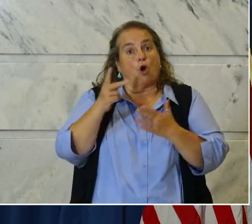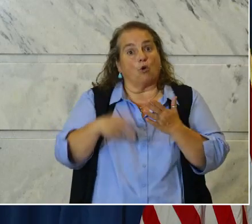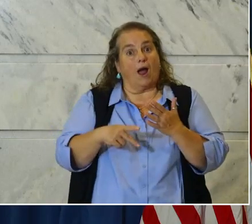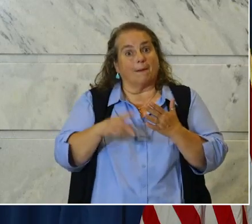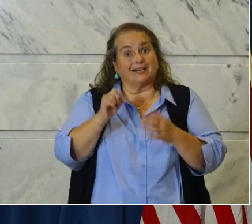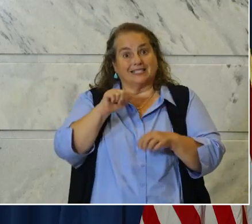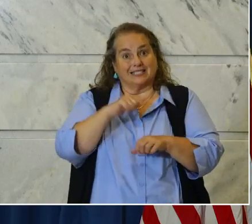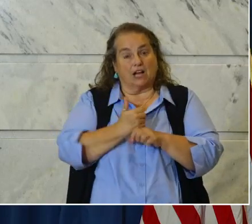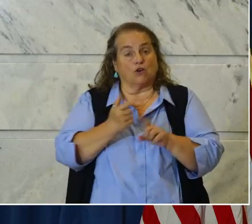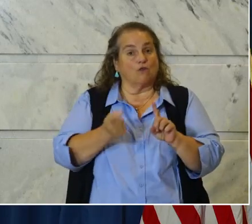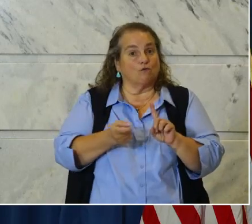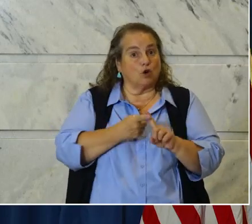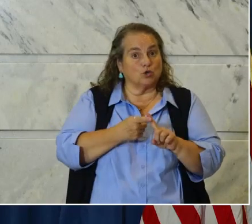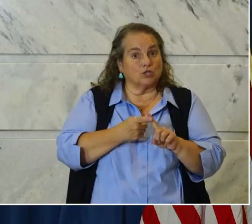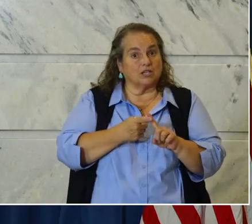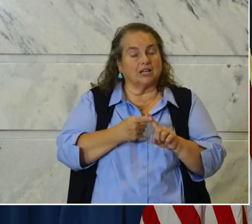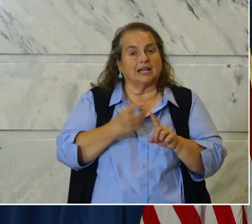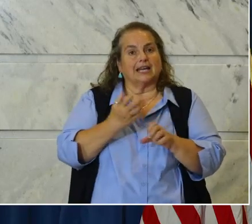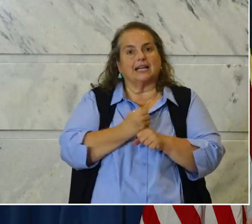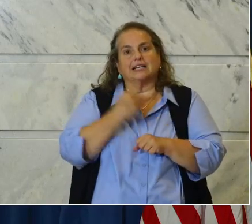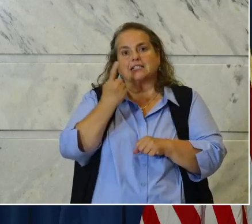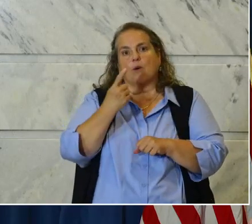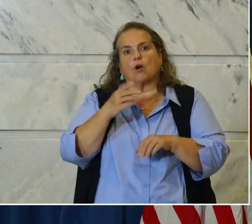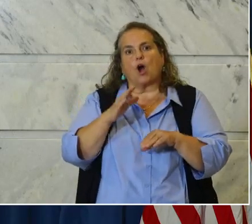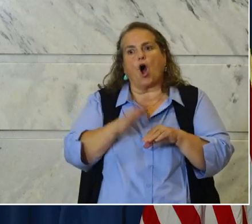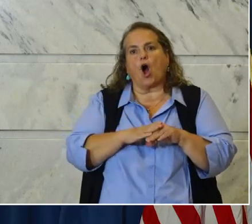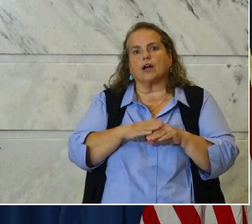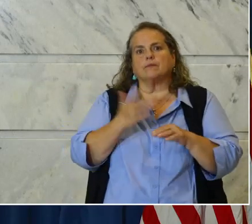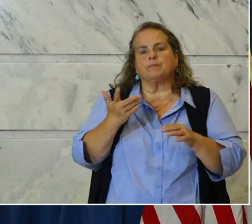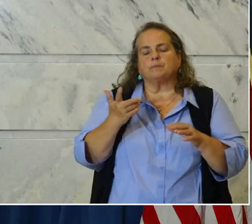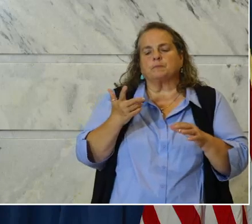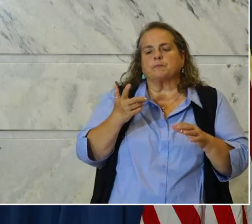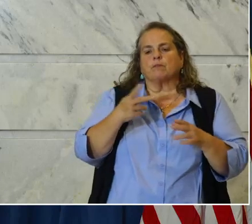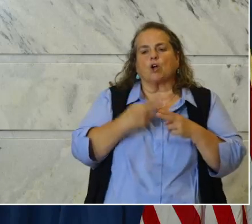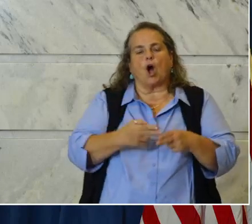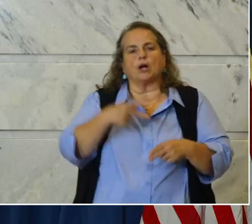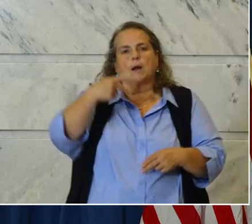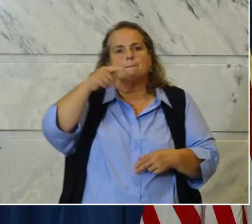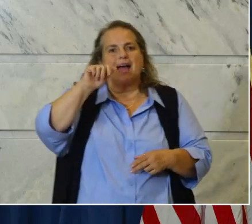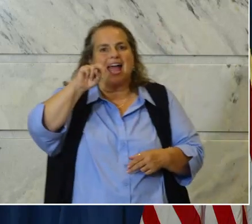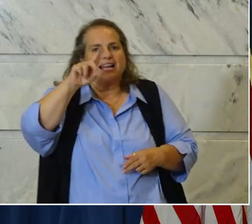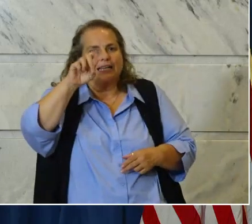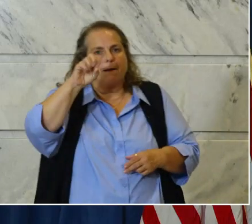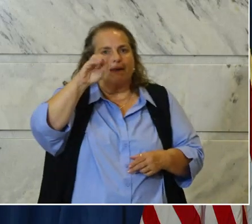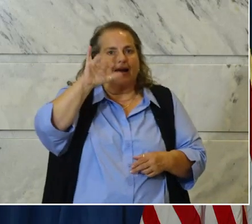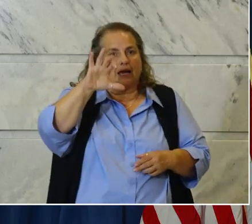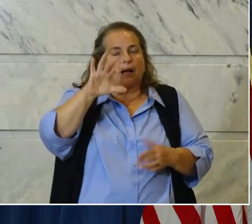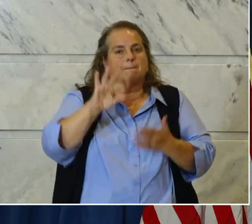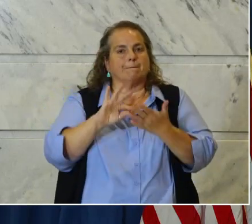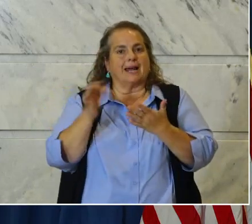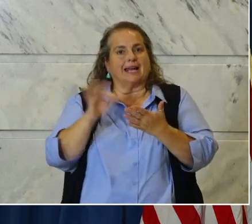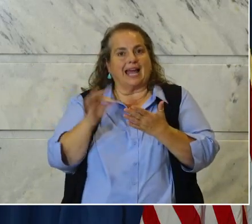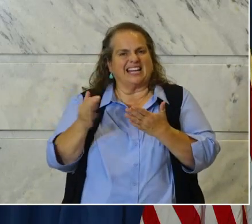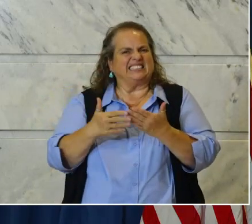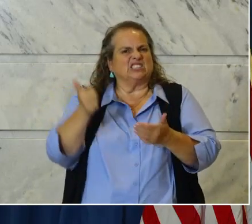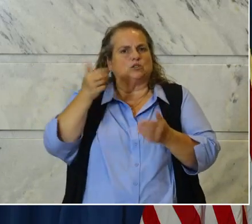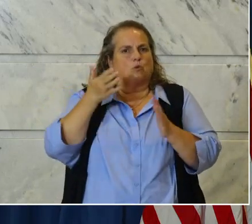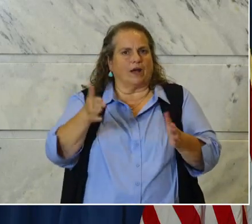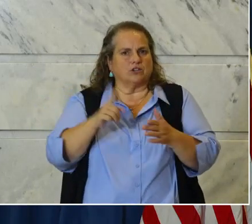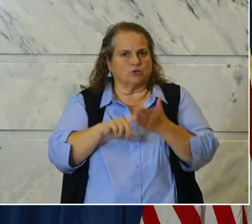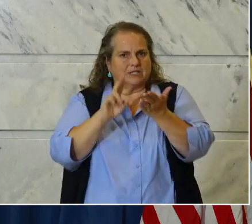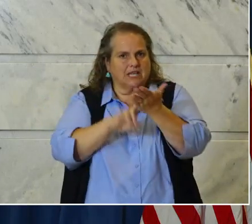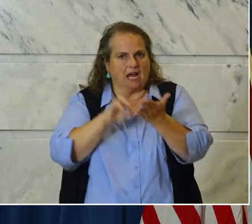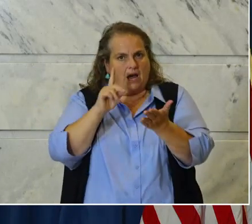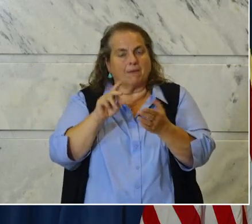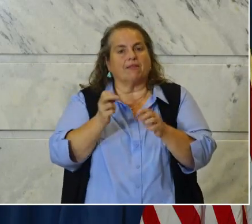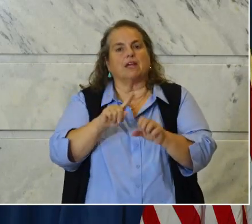getting someone on what we call the pandemic Medicaid, the easiest way to sign up, and then ensuring that we